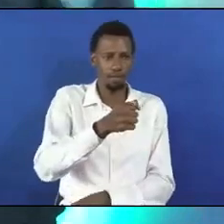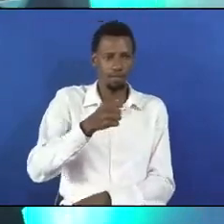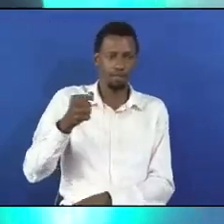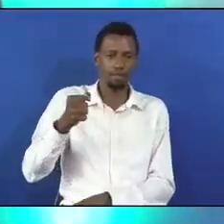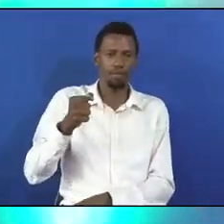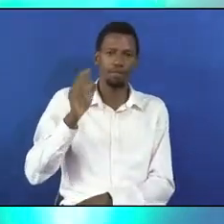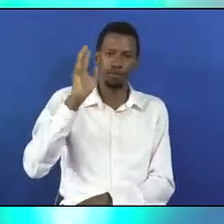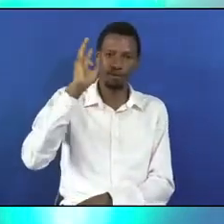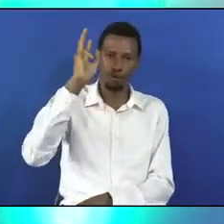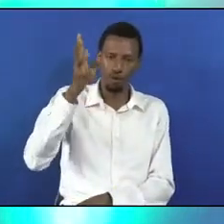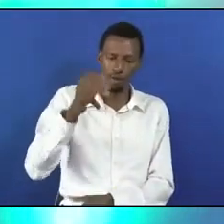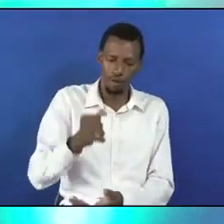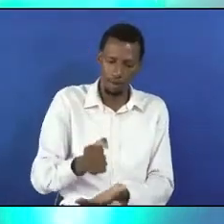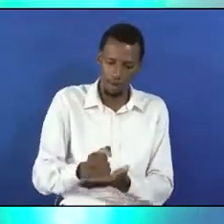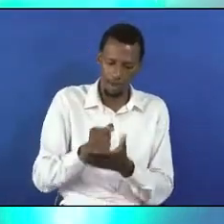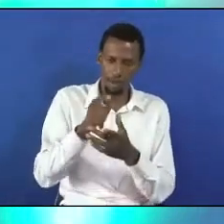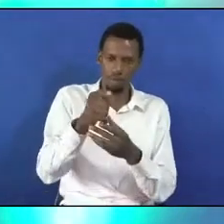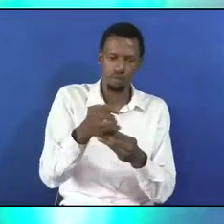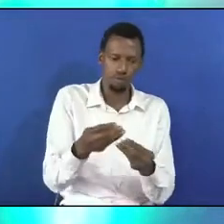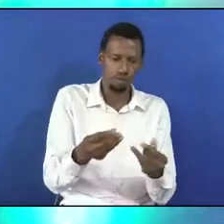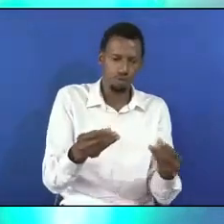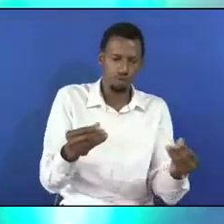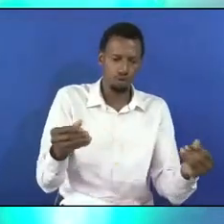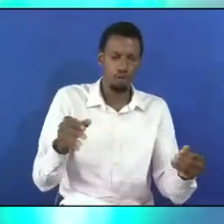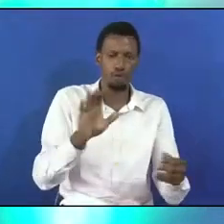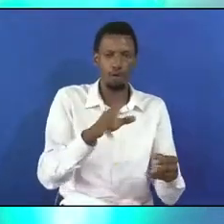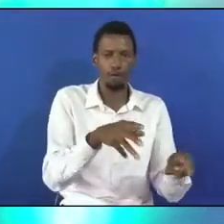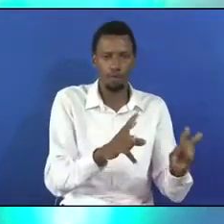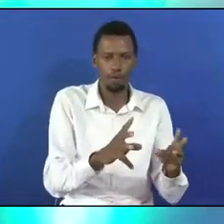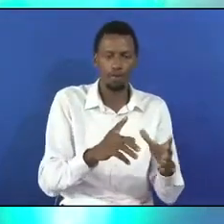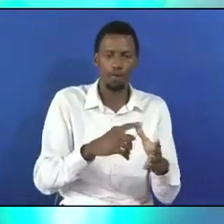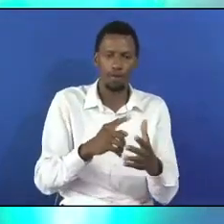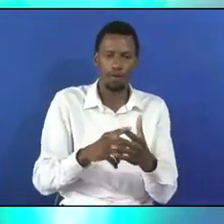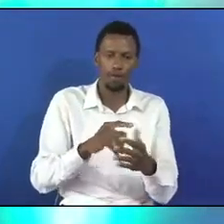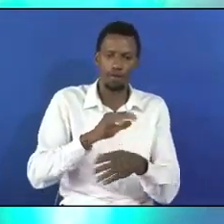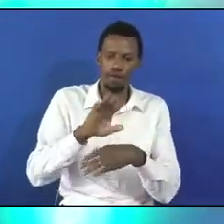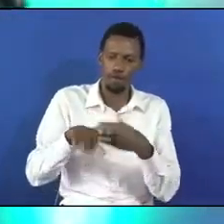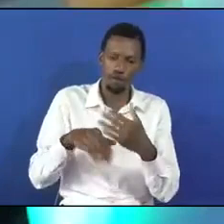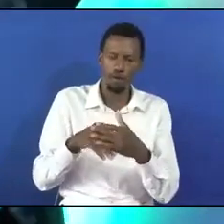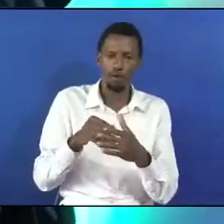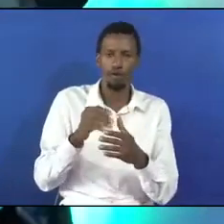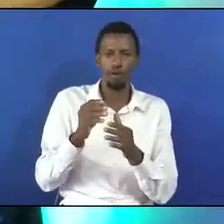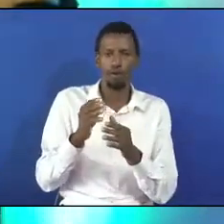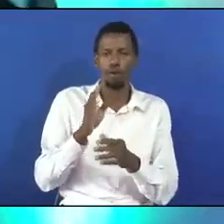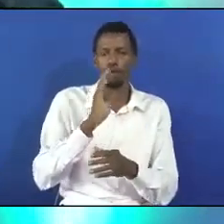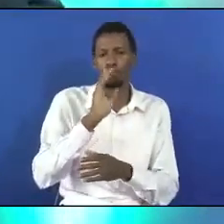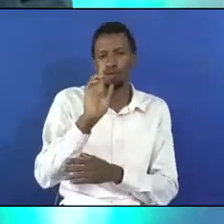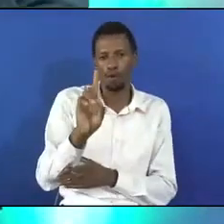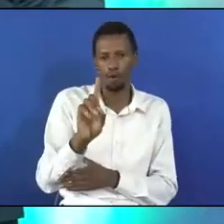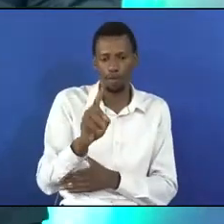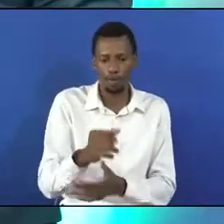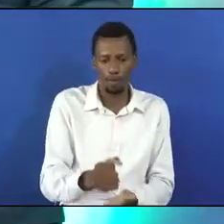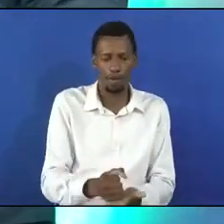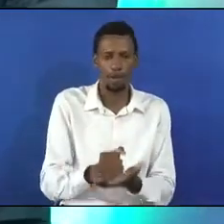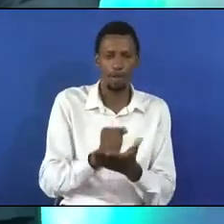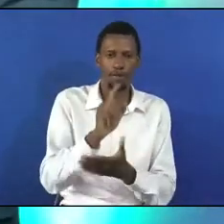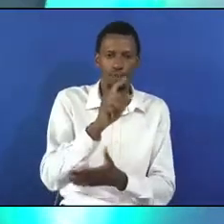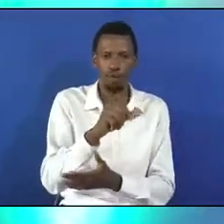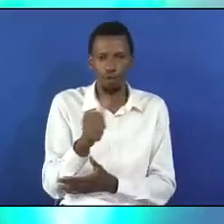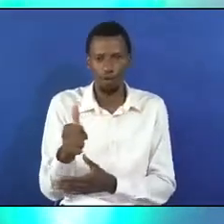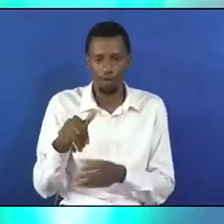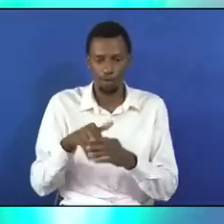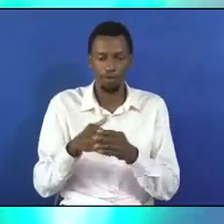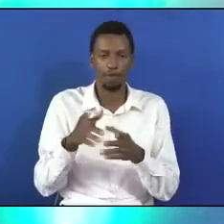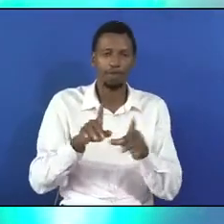you to mend your ways. And then we will all be one and we will help one another in this journey,